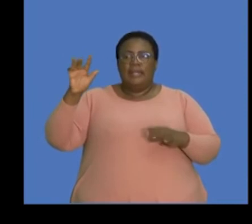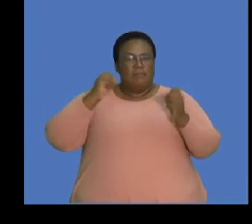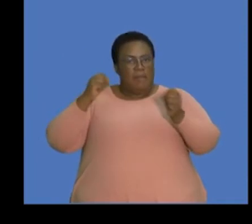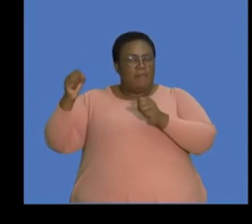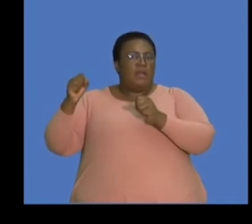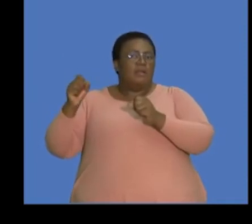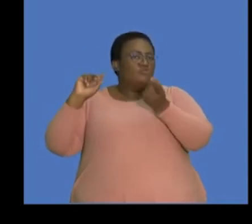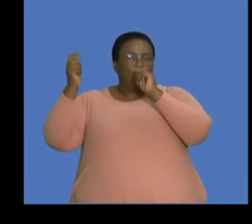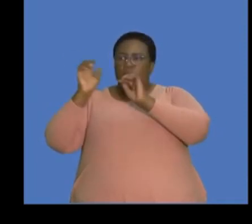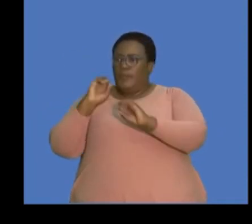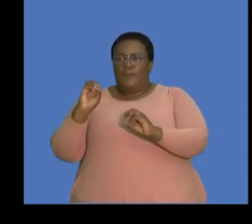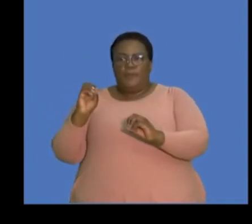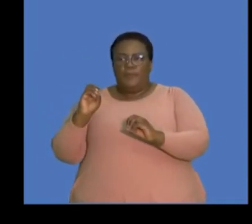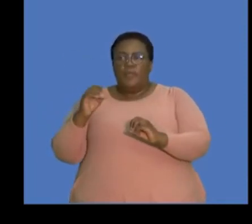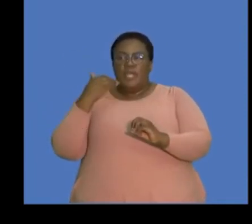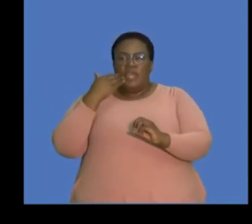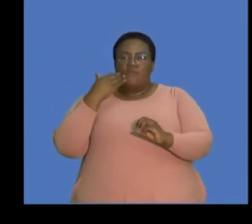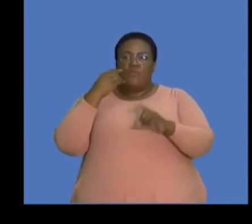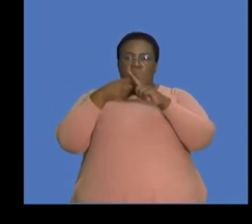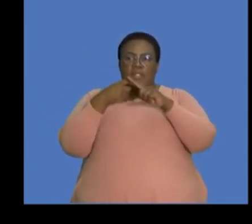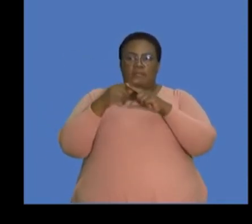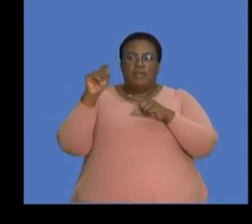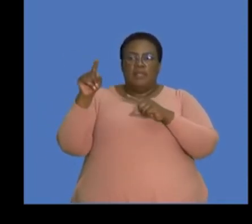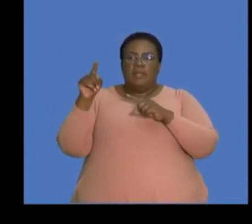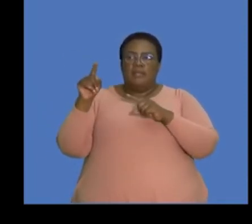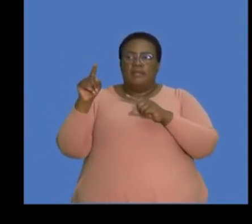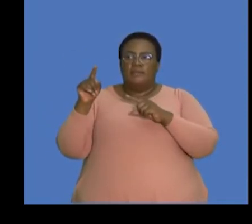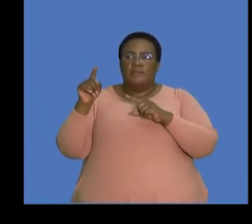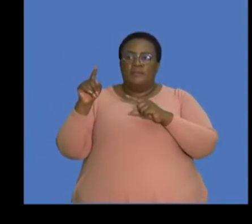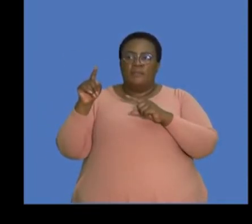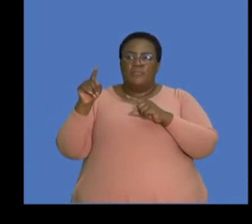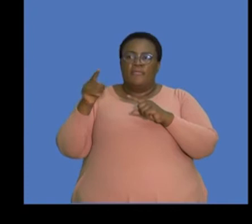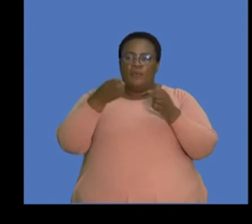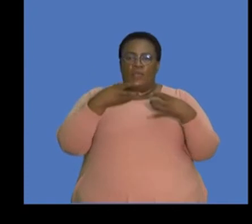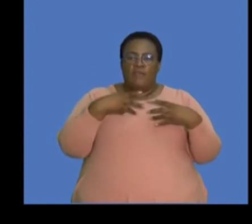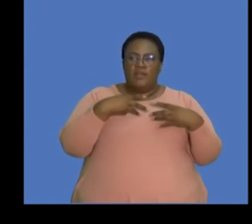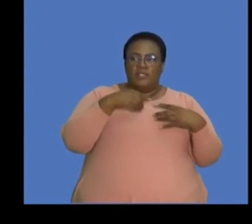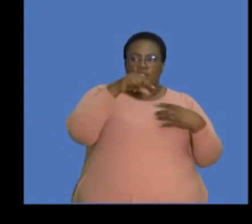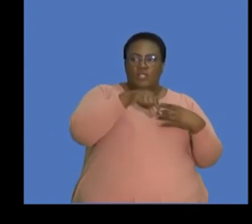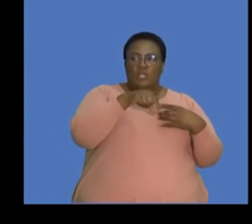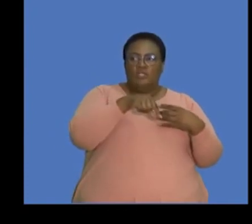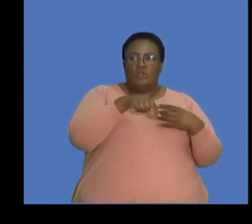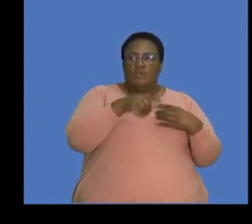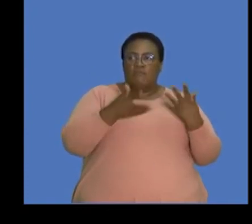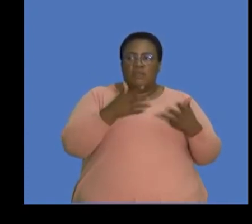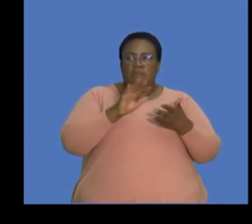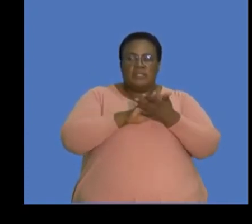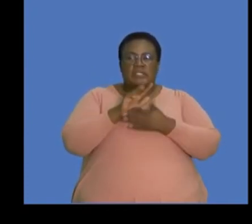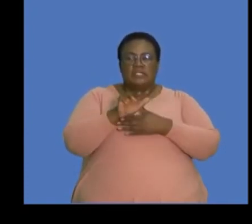constant. It won't change, right? So if we multiply that by, it actually gives us a charge